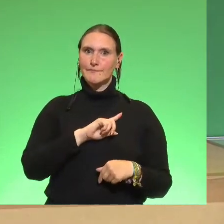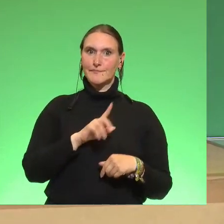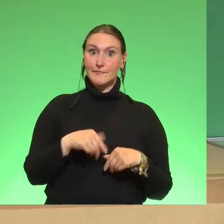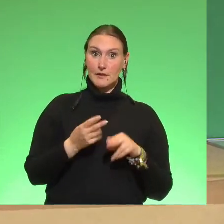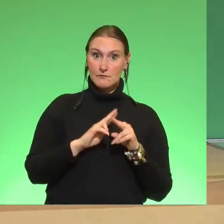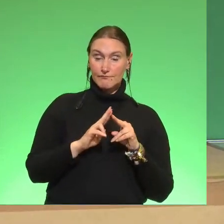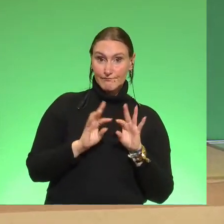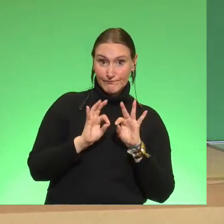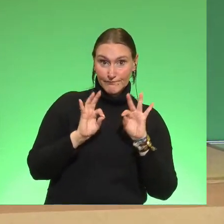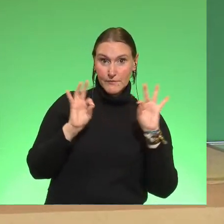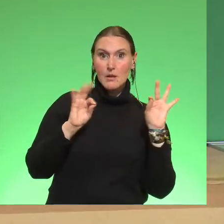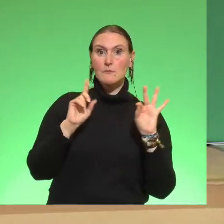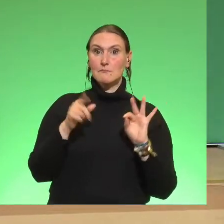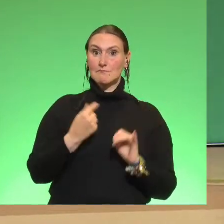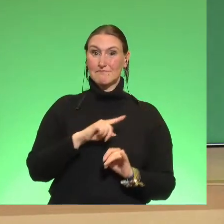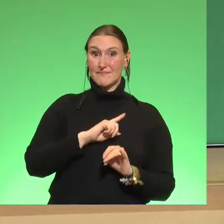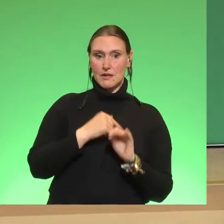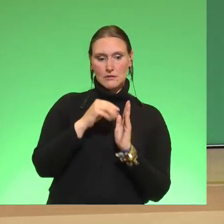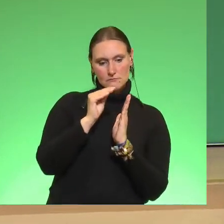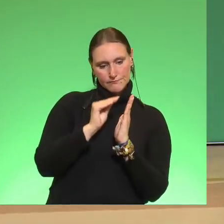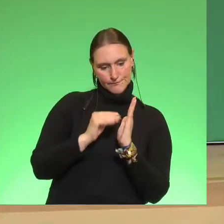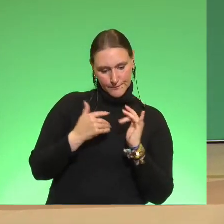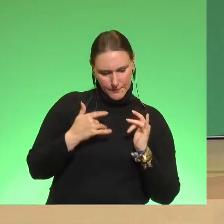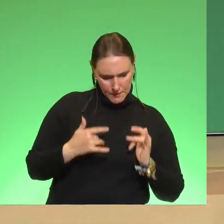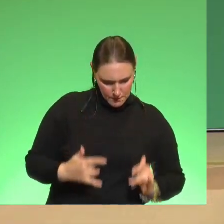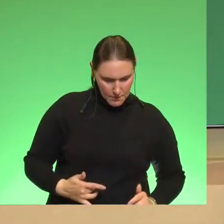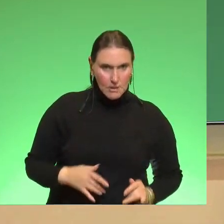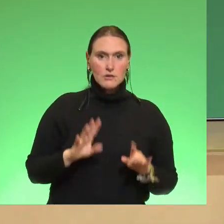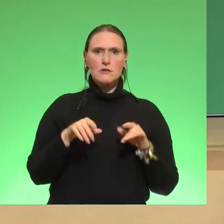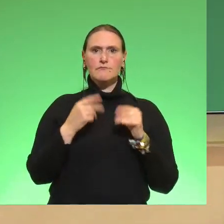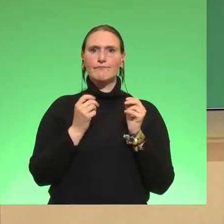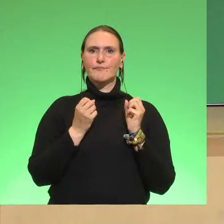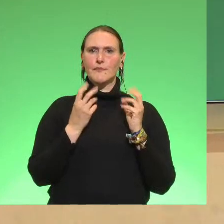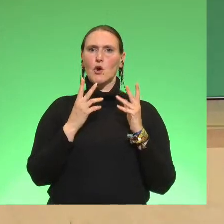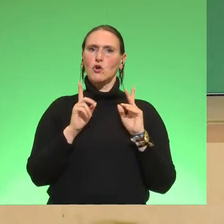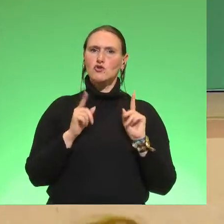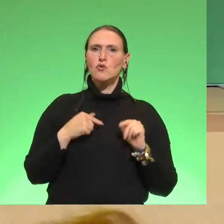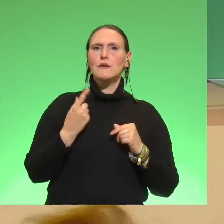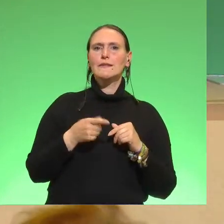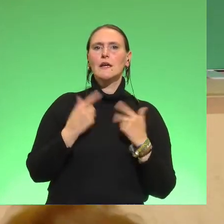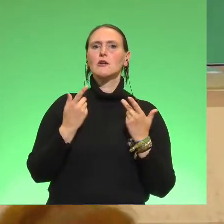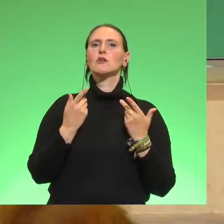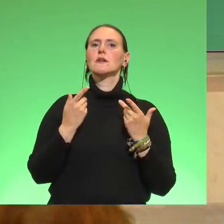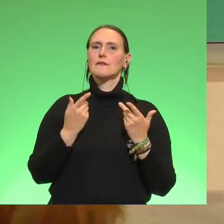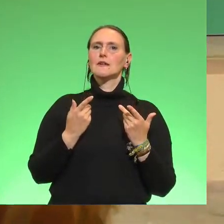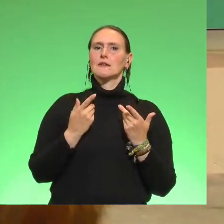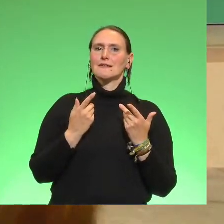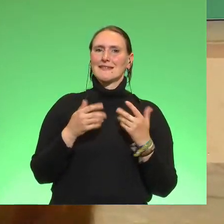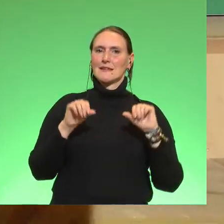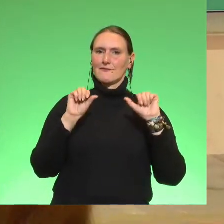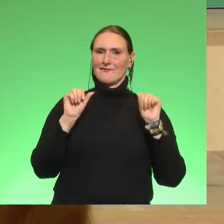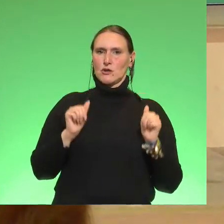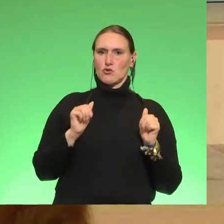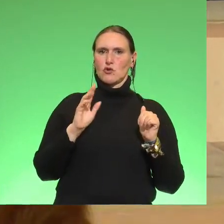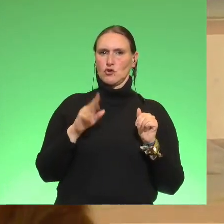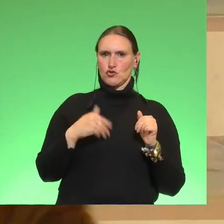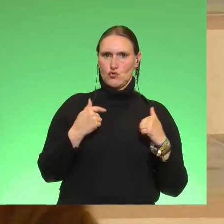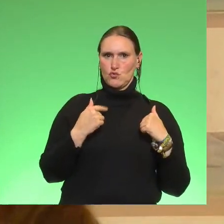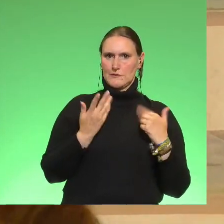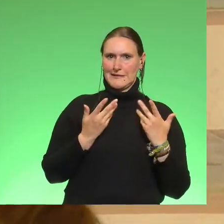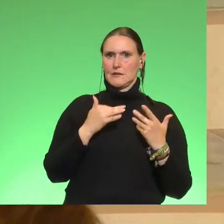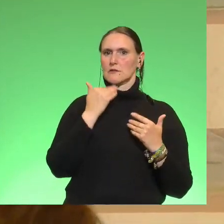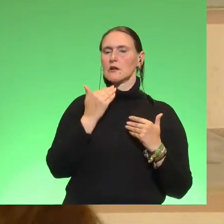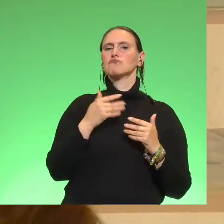be self-altering, self-sufficient, is a truly genocidal and geocidal figure. This figure has